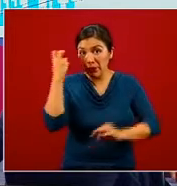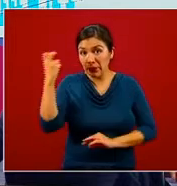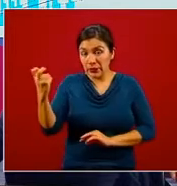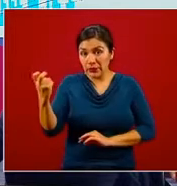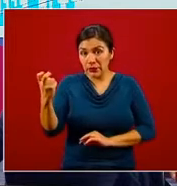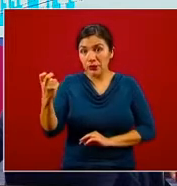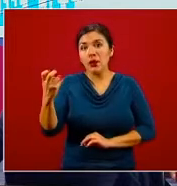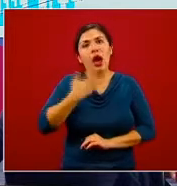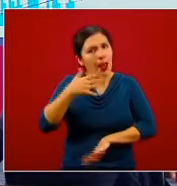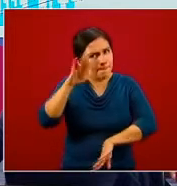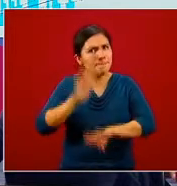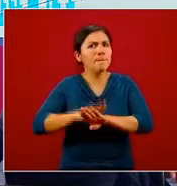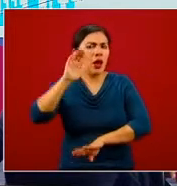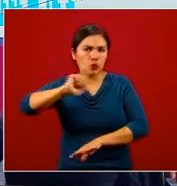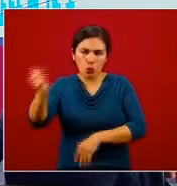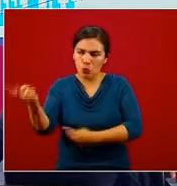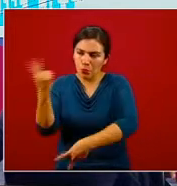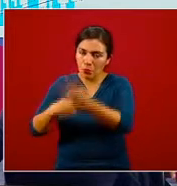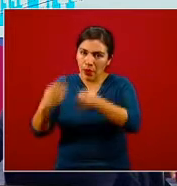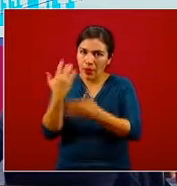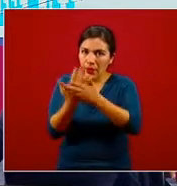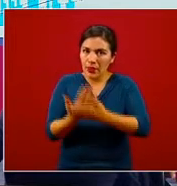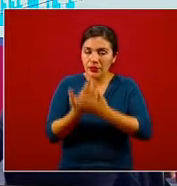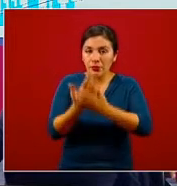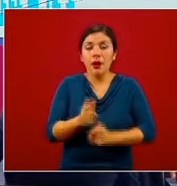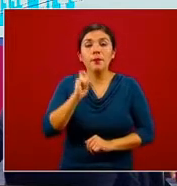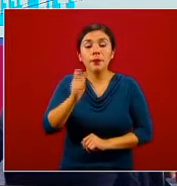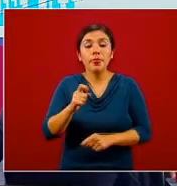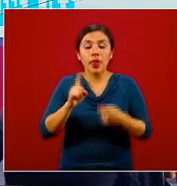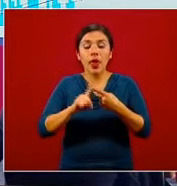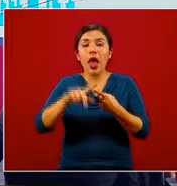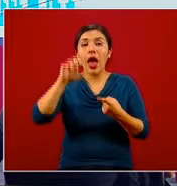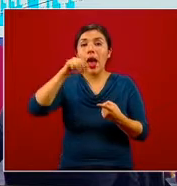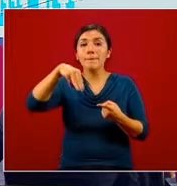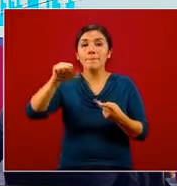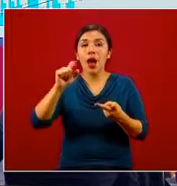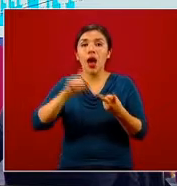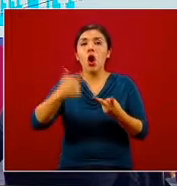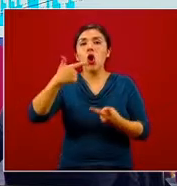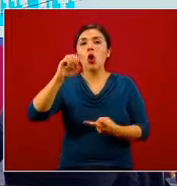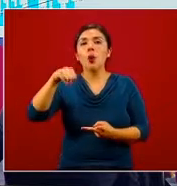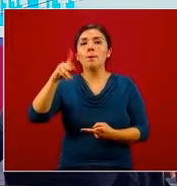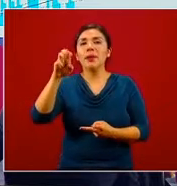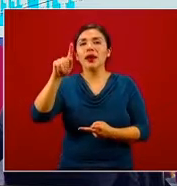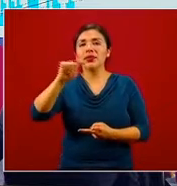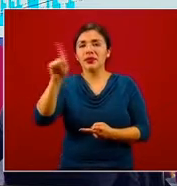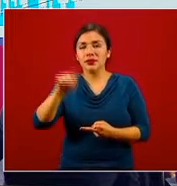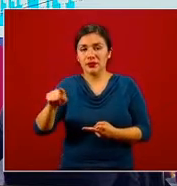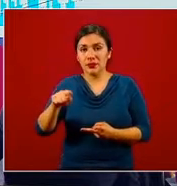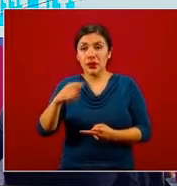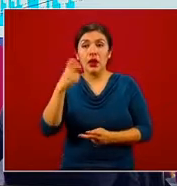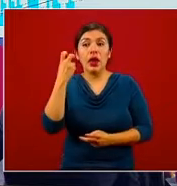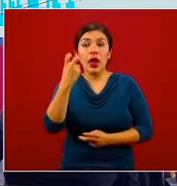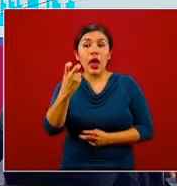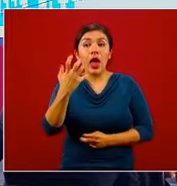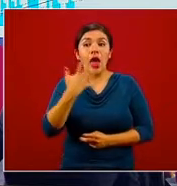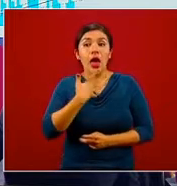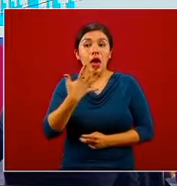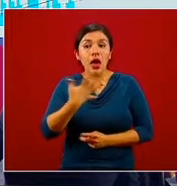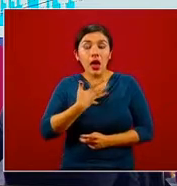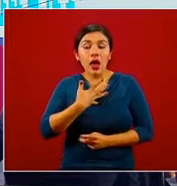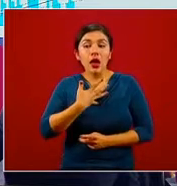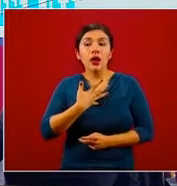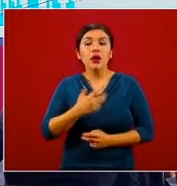So these are projections by state. We're publishing 2 models right now, but there are many more on the